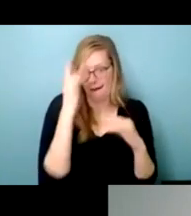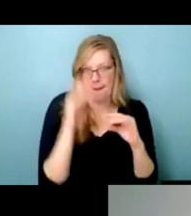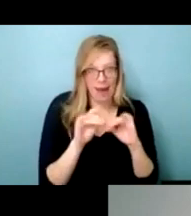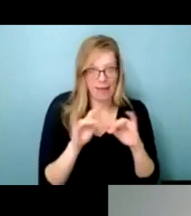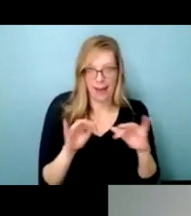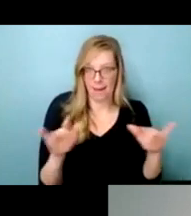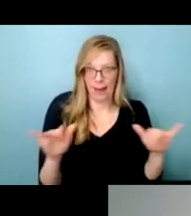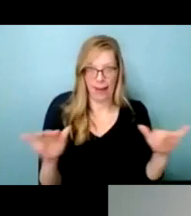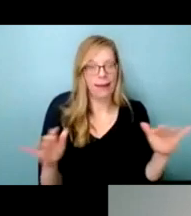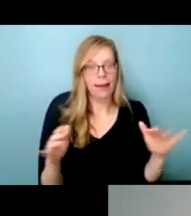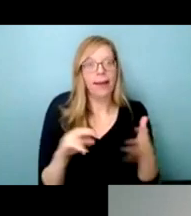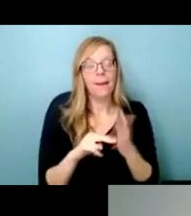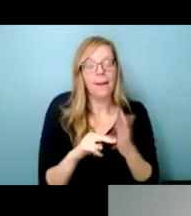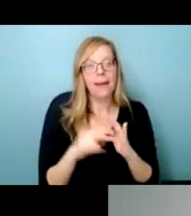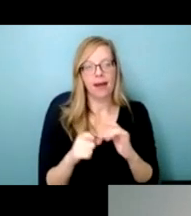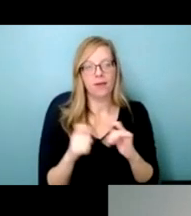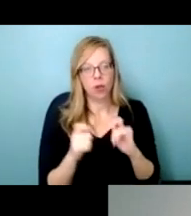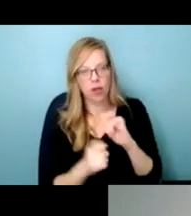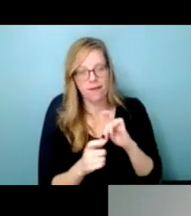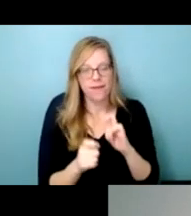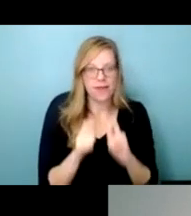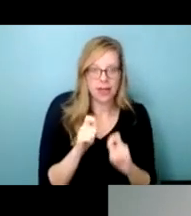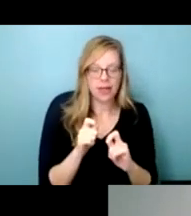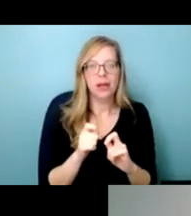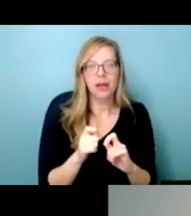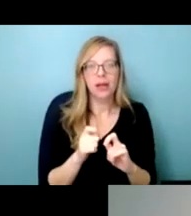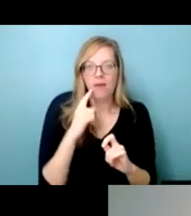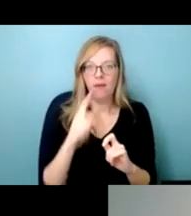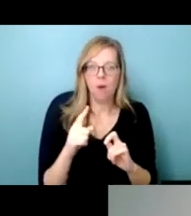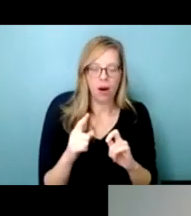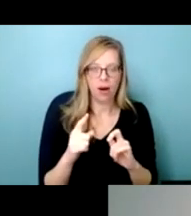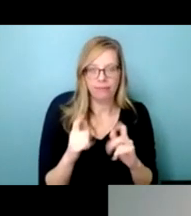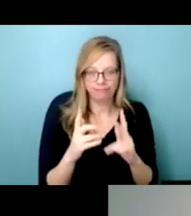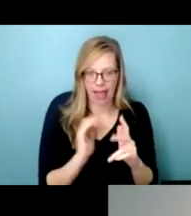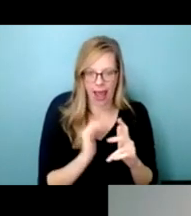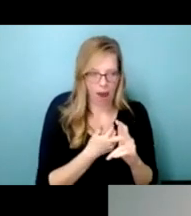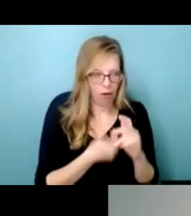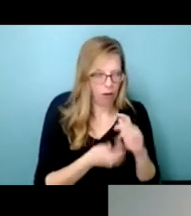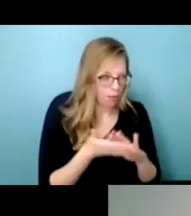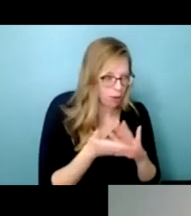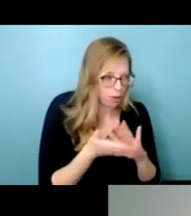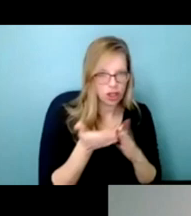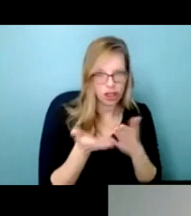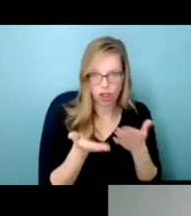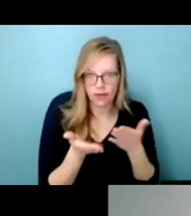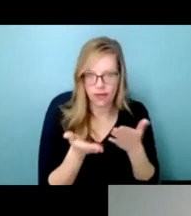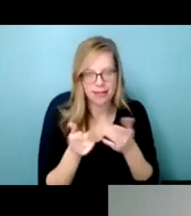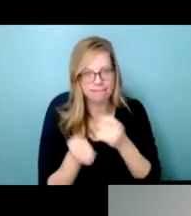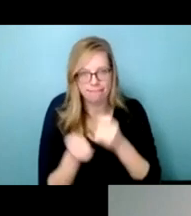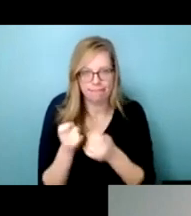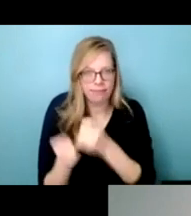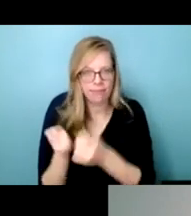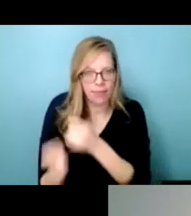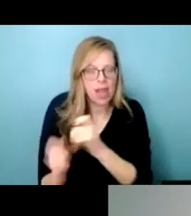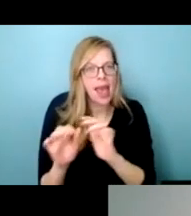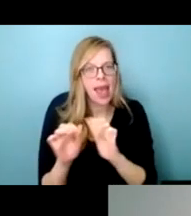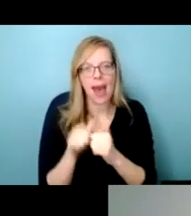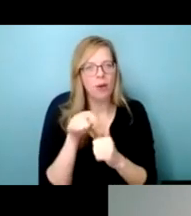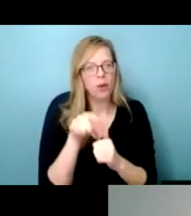make some shifts and changes to accommodate, you know, our operations and our services in this moment. How do you